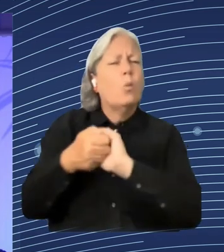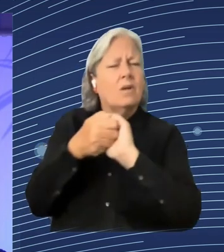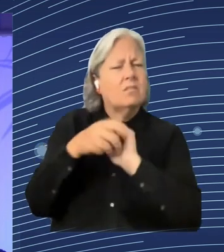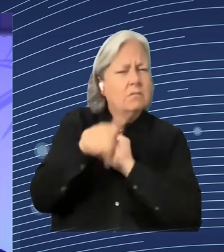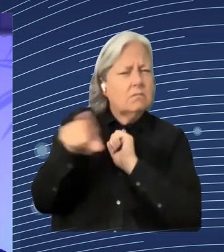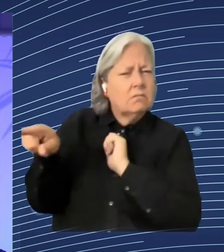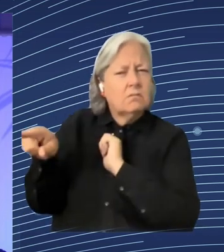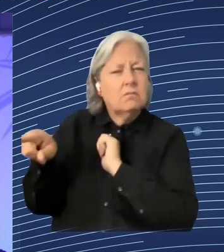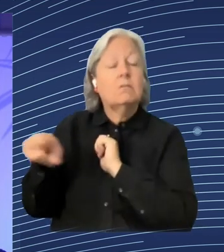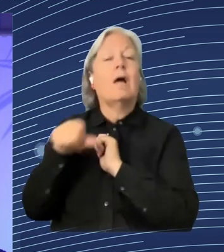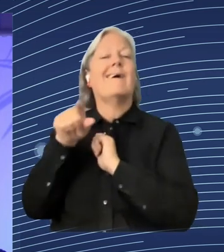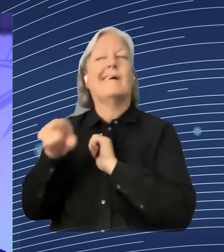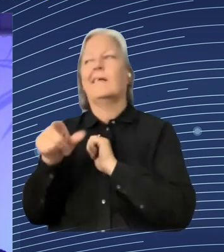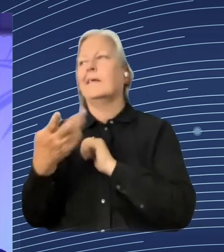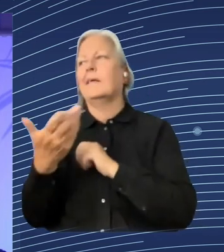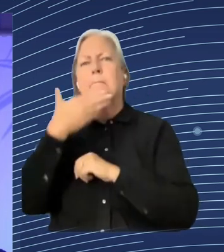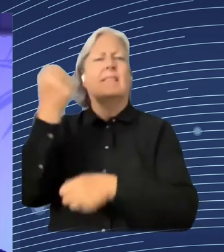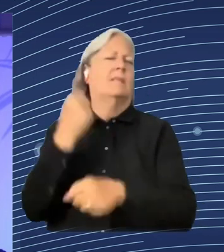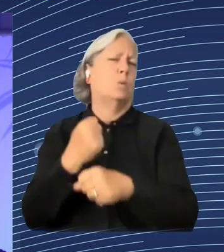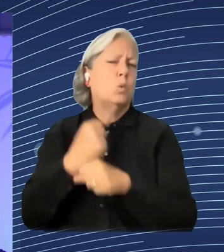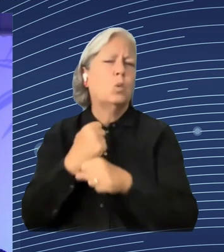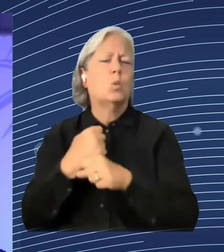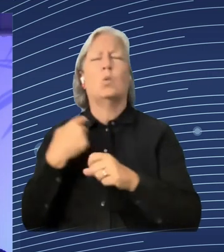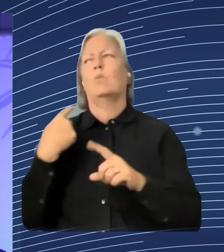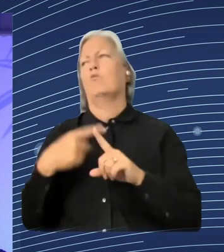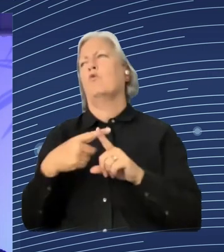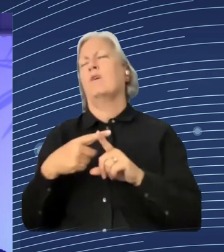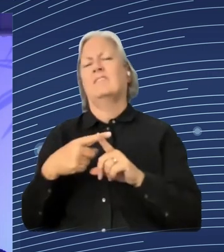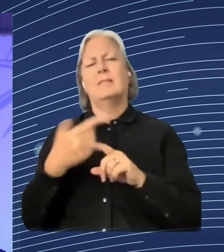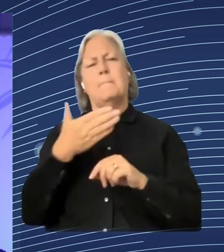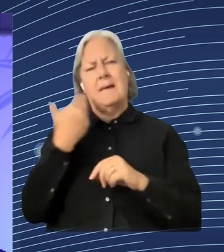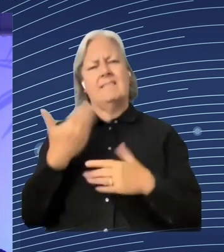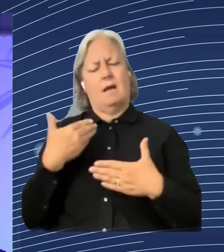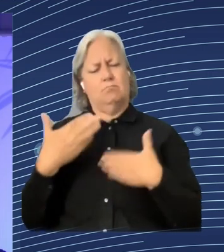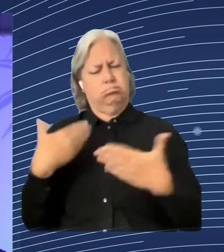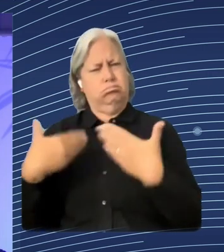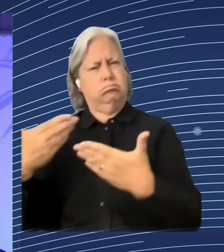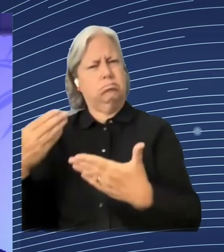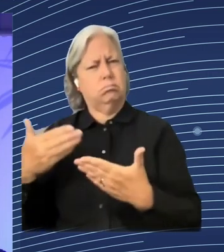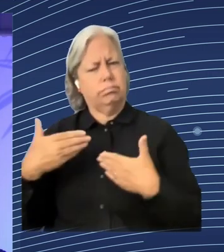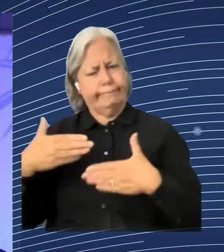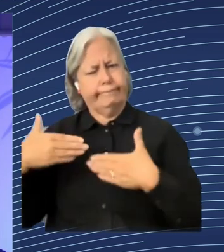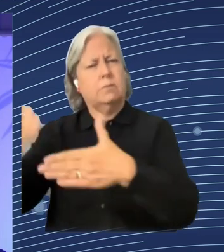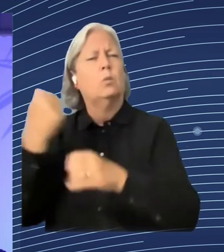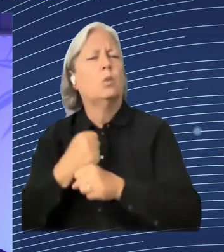working better and more efficiently. So also trying to respond to